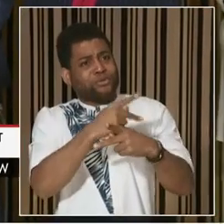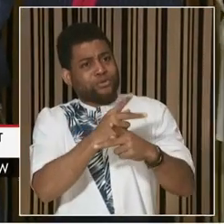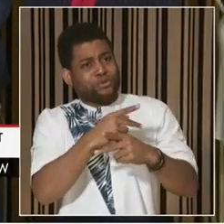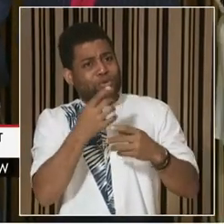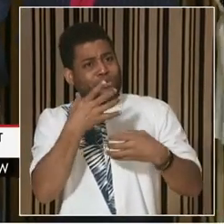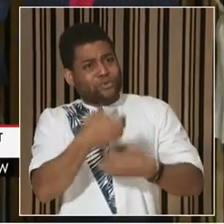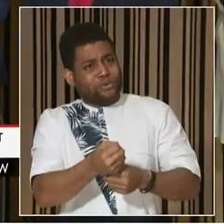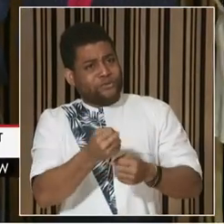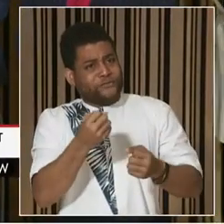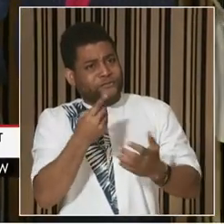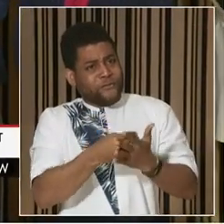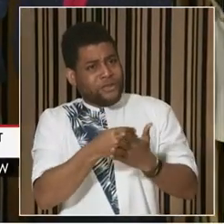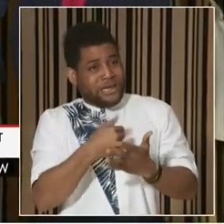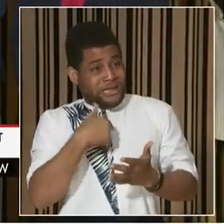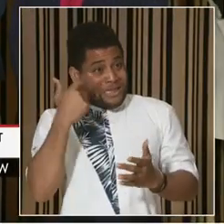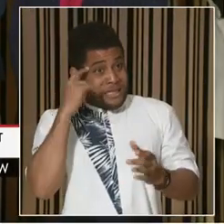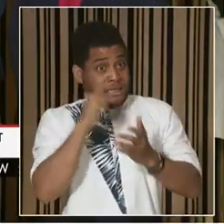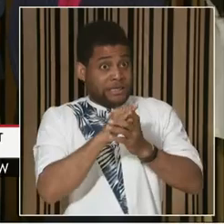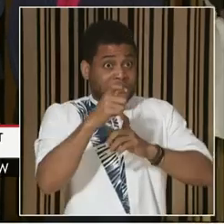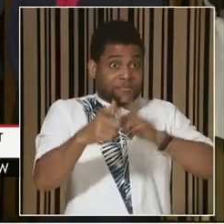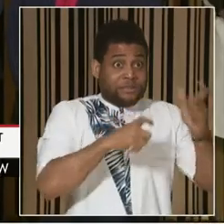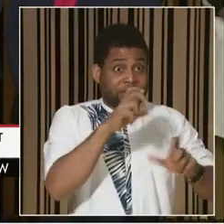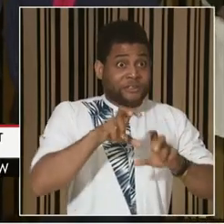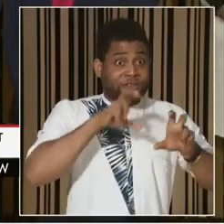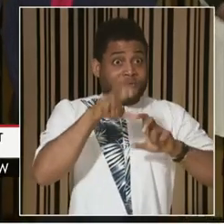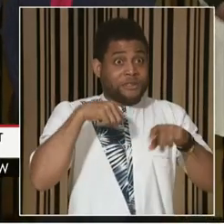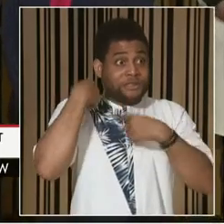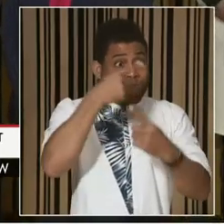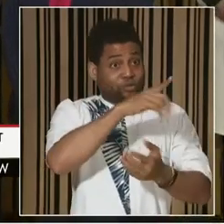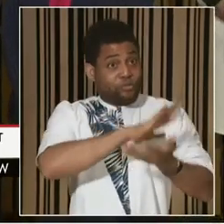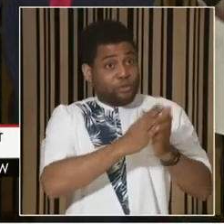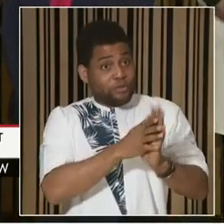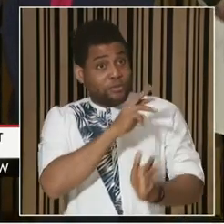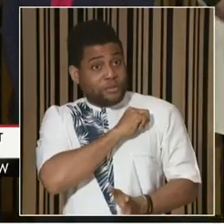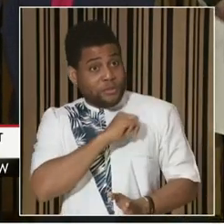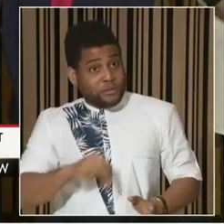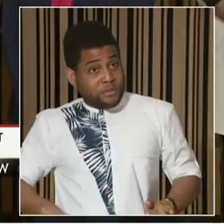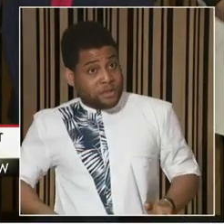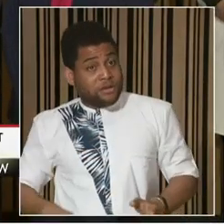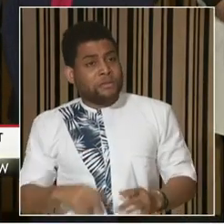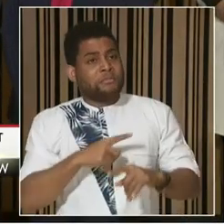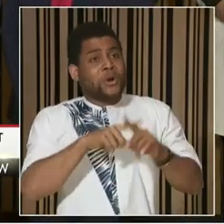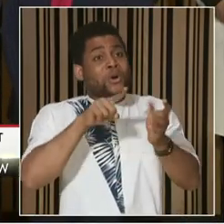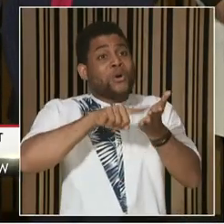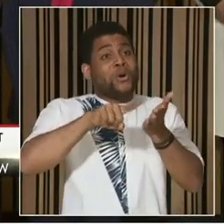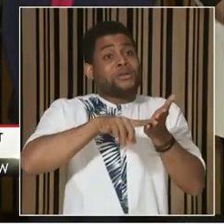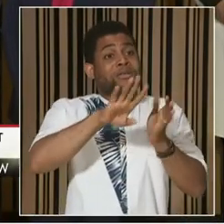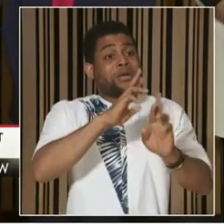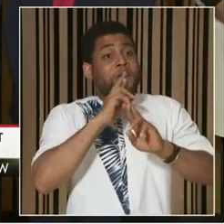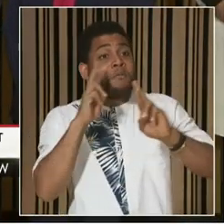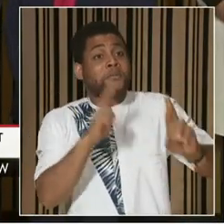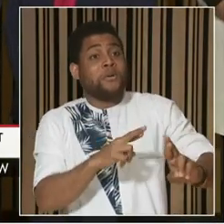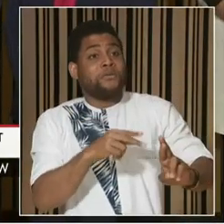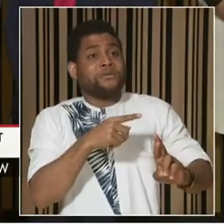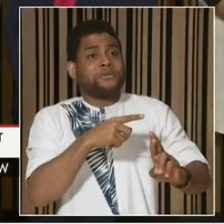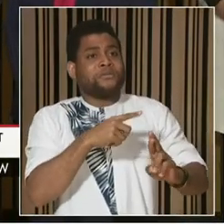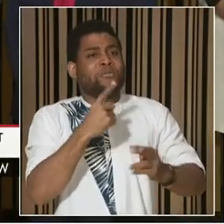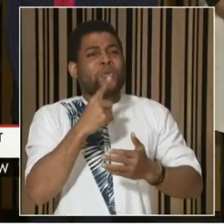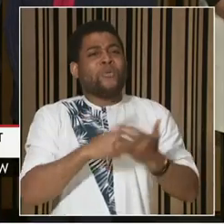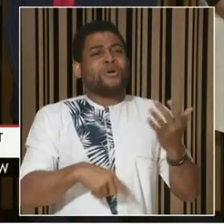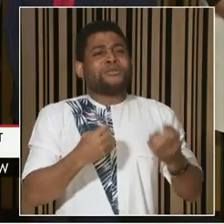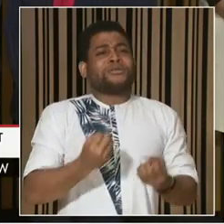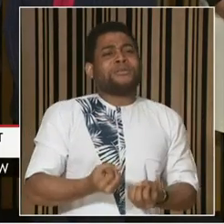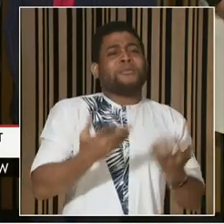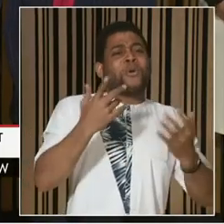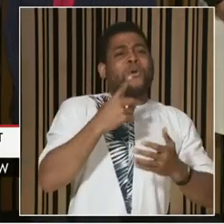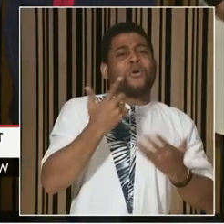think, since you've been mayor. Obviously, there's been concern, the auditors report about how the money is spent, what it's actually spent on, what income brackets are getting that money.